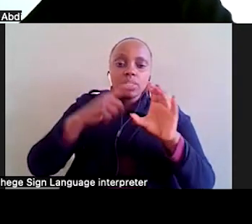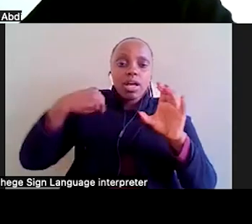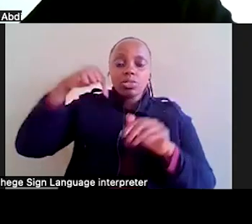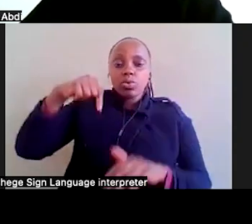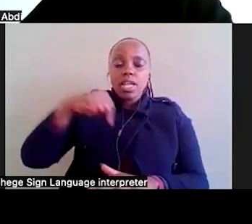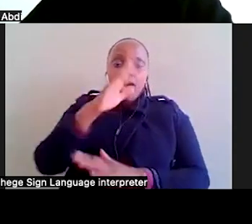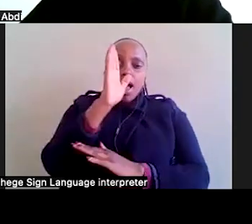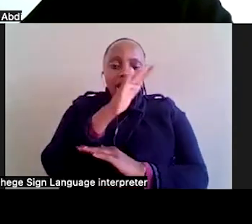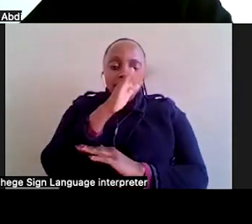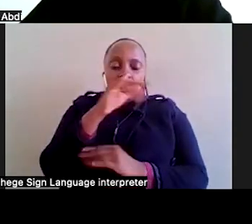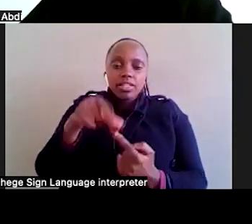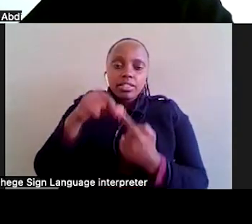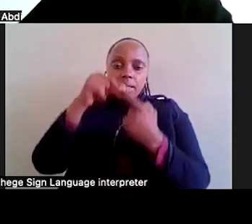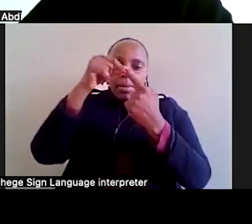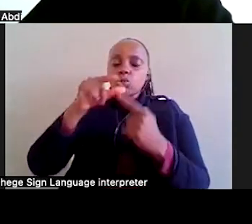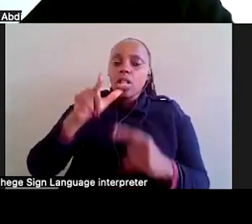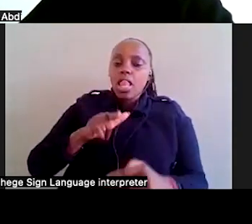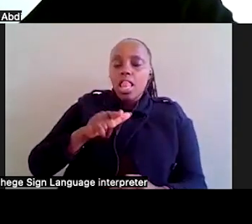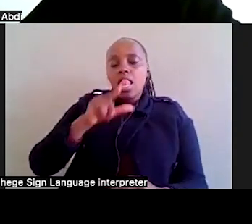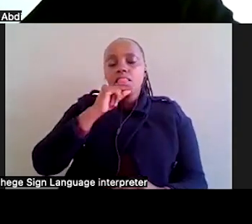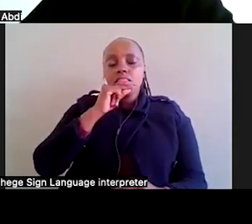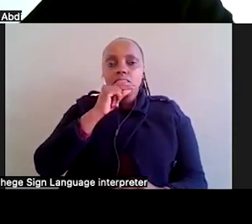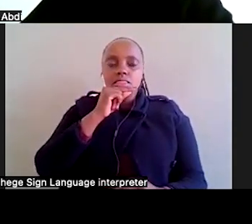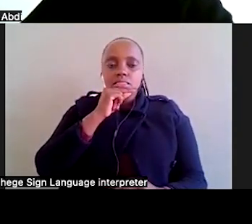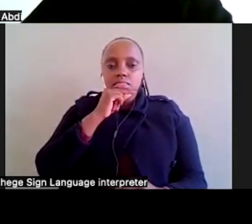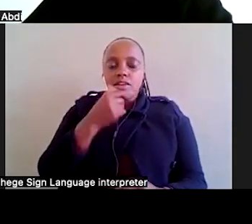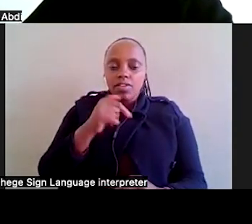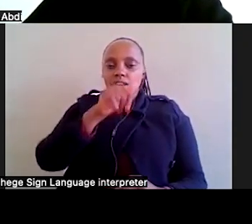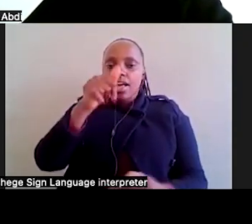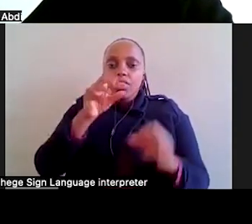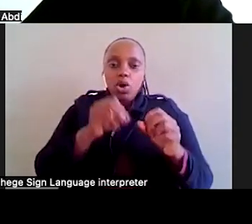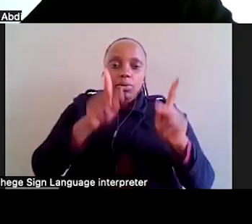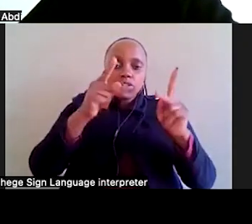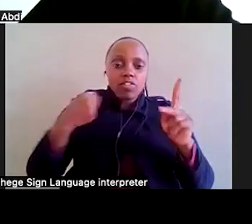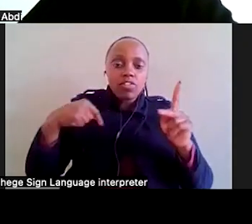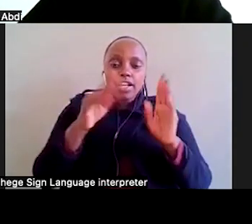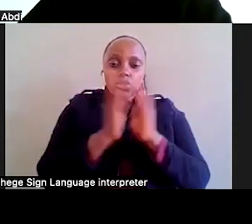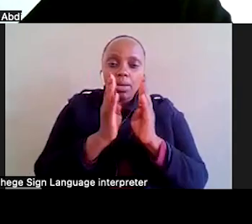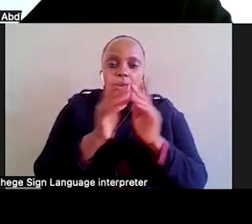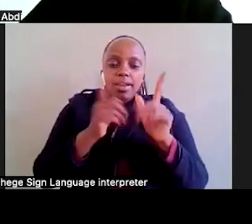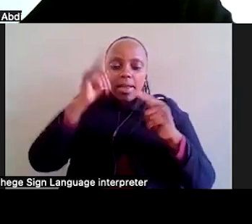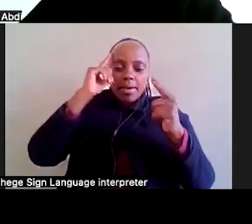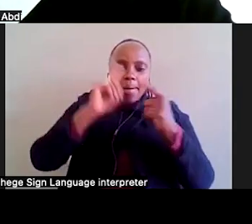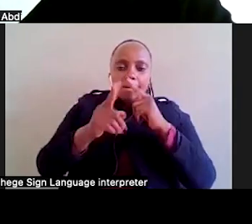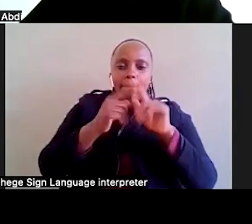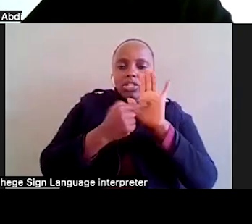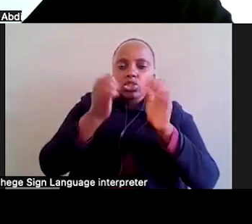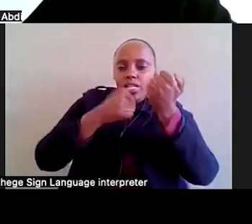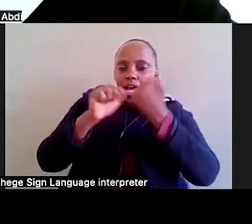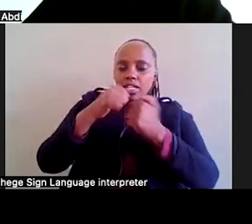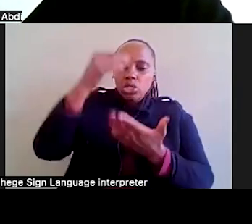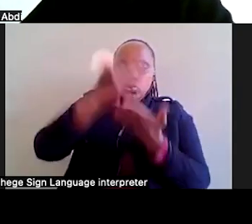distinguished guests, ladies and gentlemen. It's just another opportunity for us to meet and just reflect and share our actions in ending